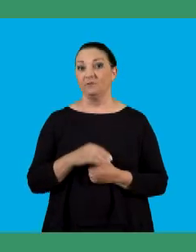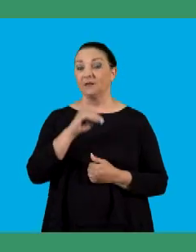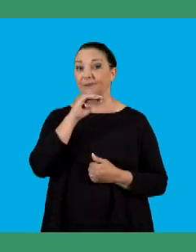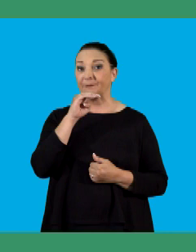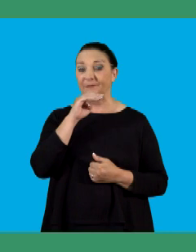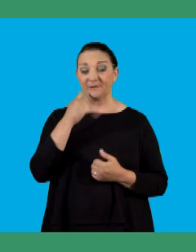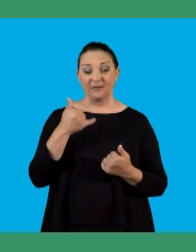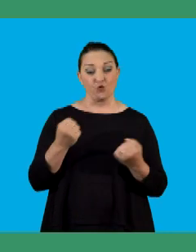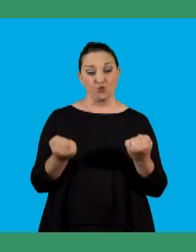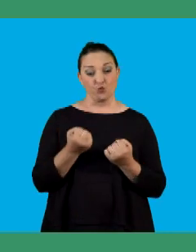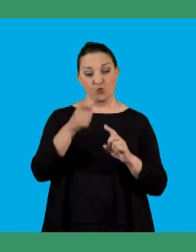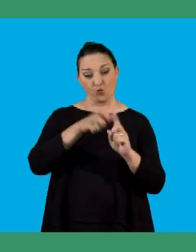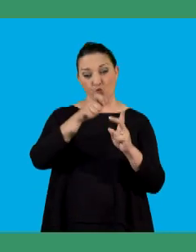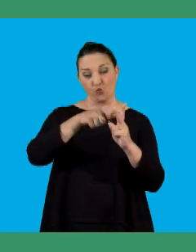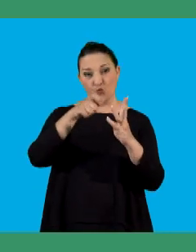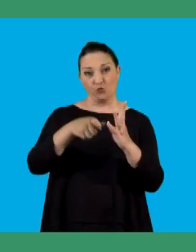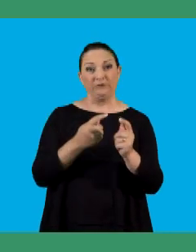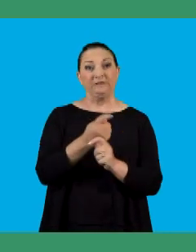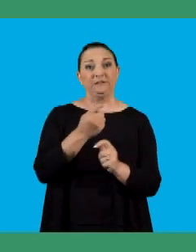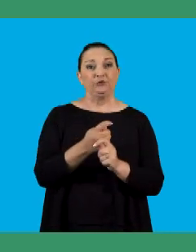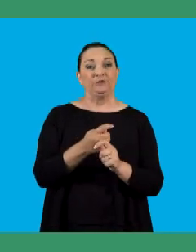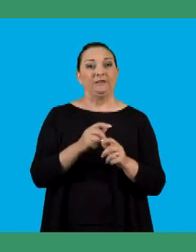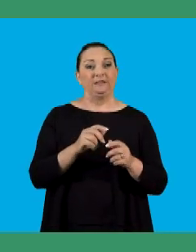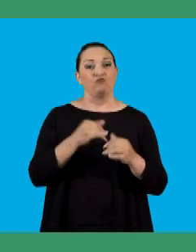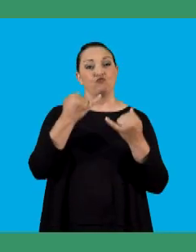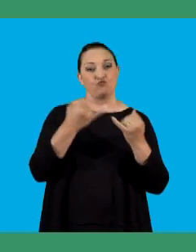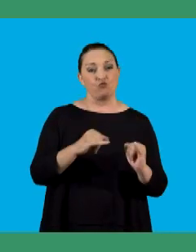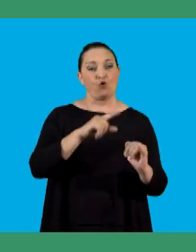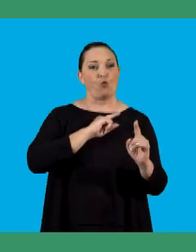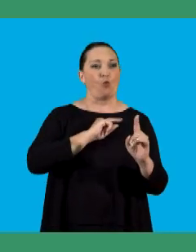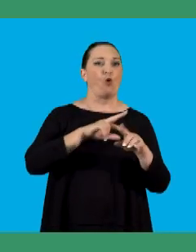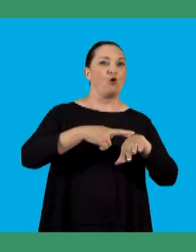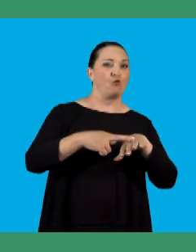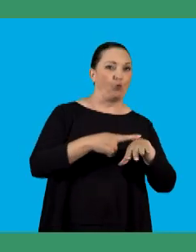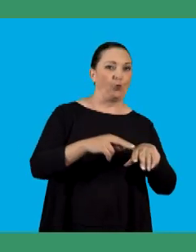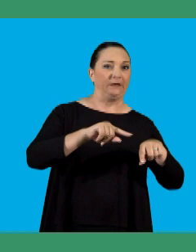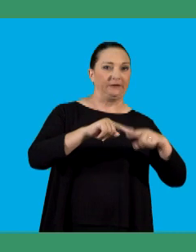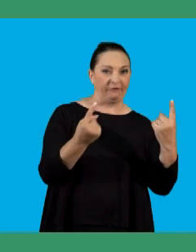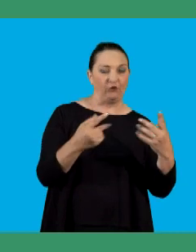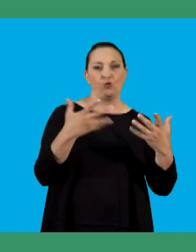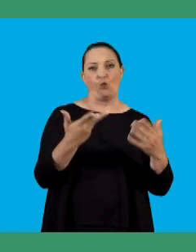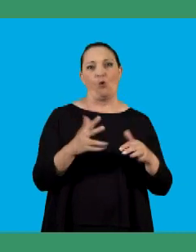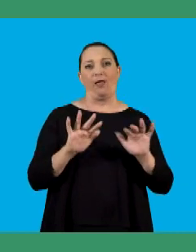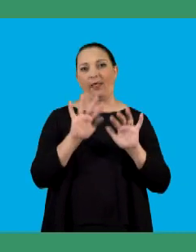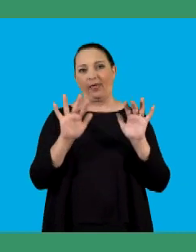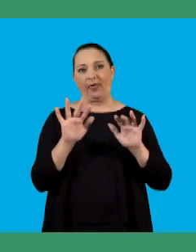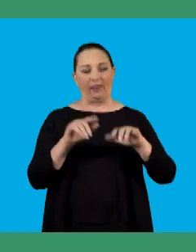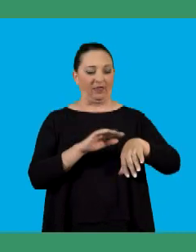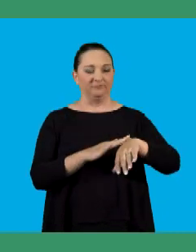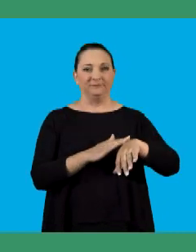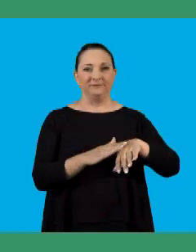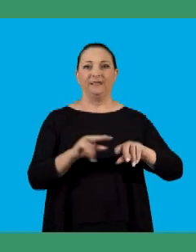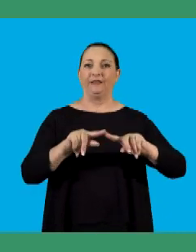not ill-treat our employees simply because they have a different race or different color, because then we would be